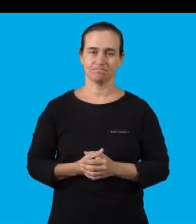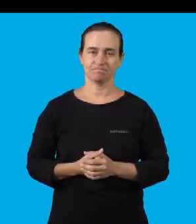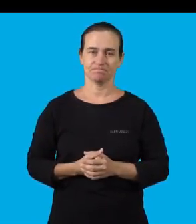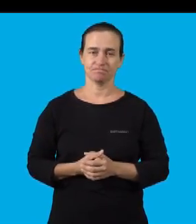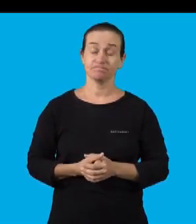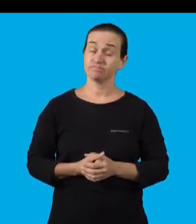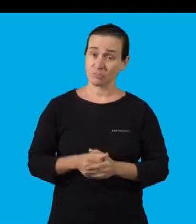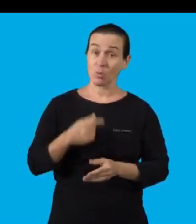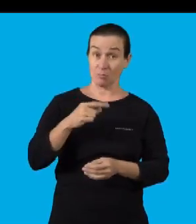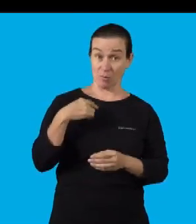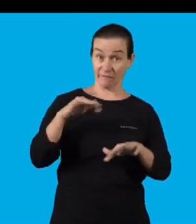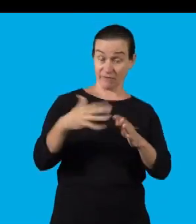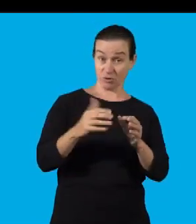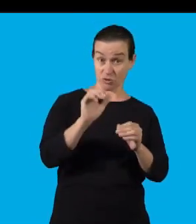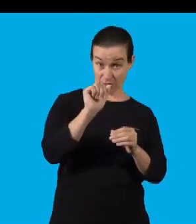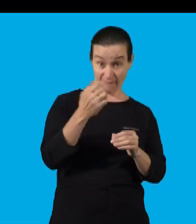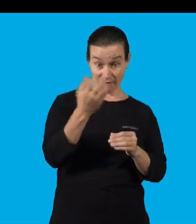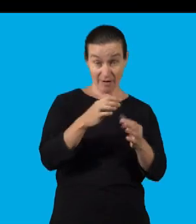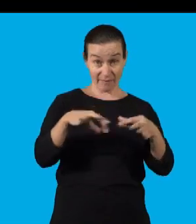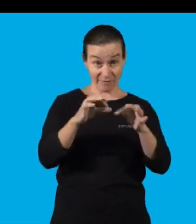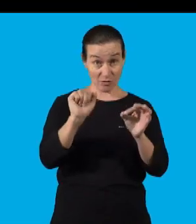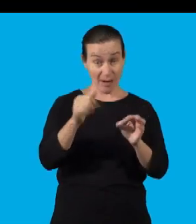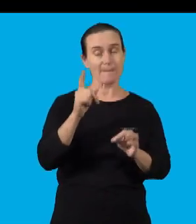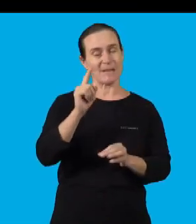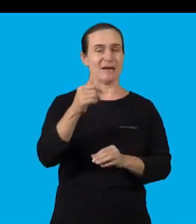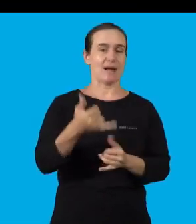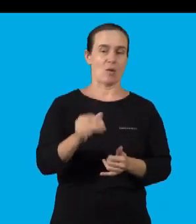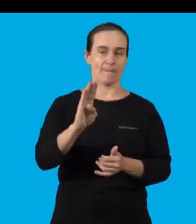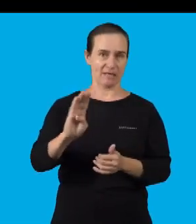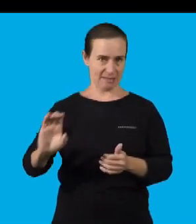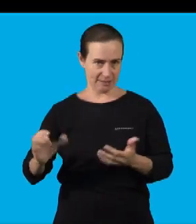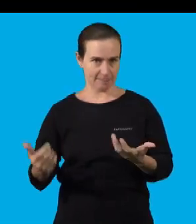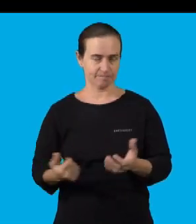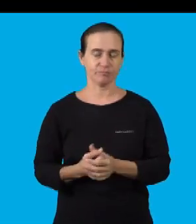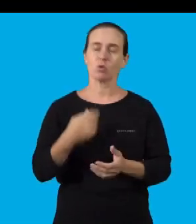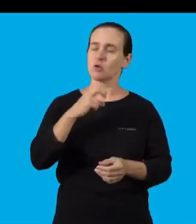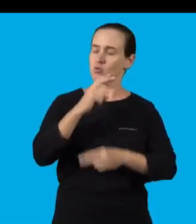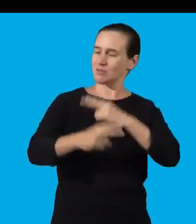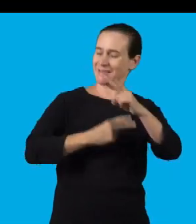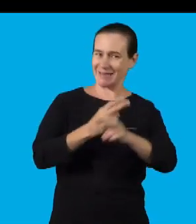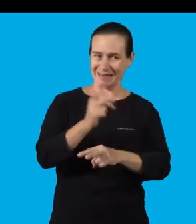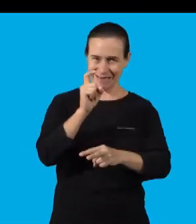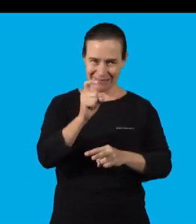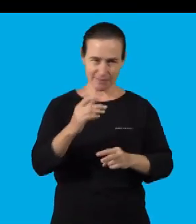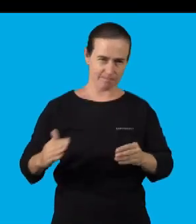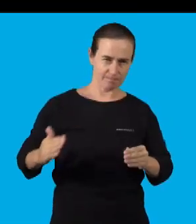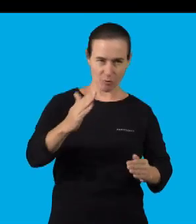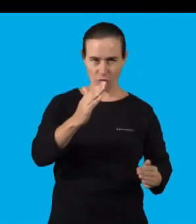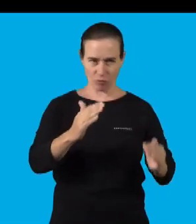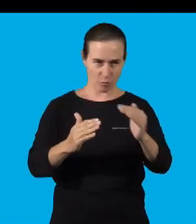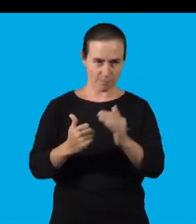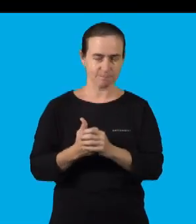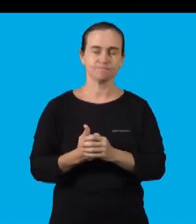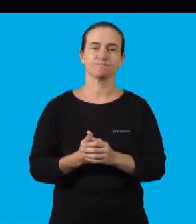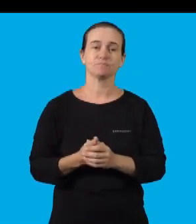remember, it's not only the value of A, we need to find the value of B and C as well. So we are going to use those x-intercepts again, except